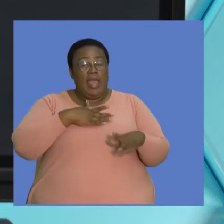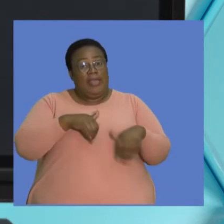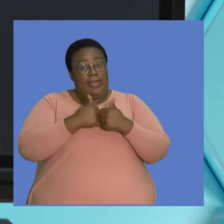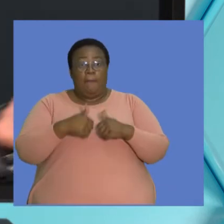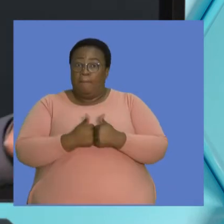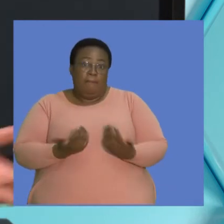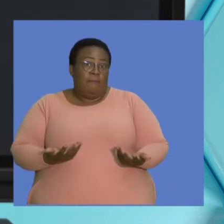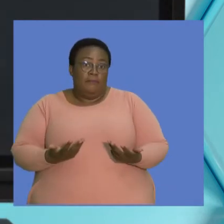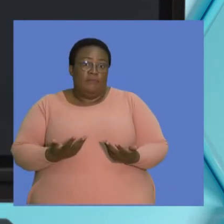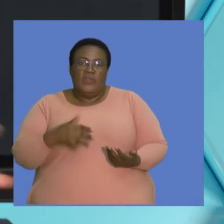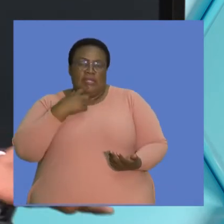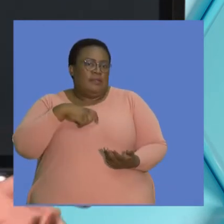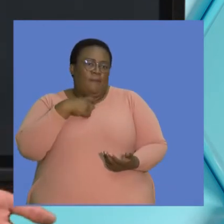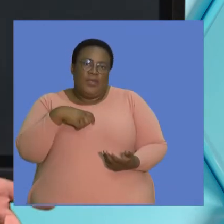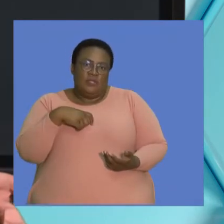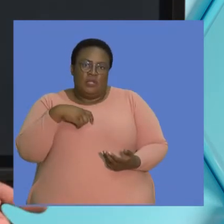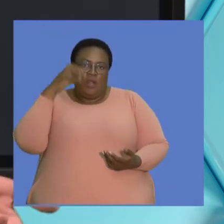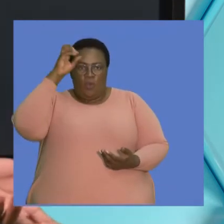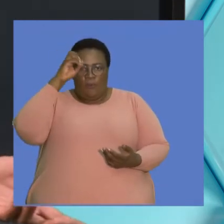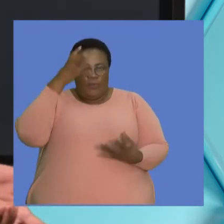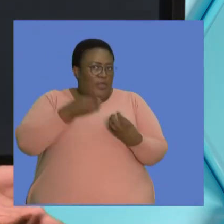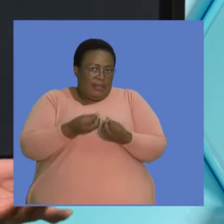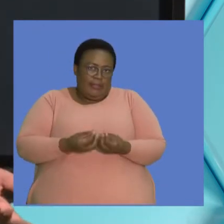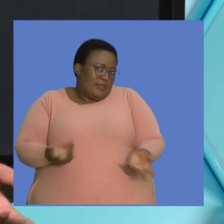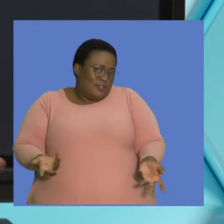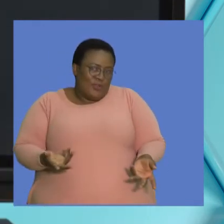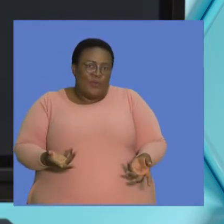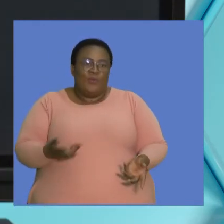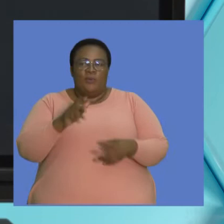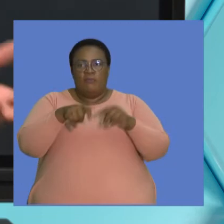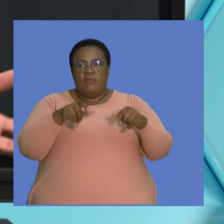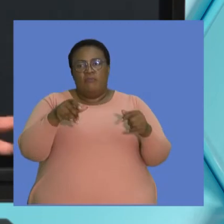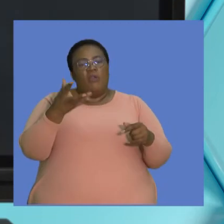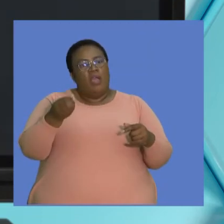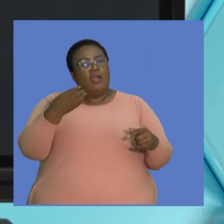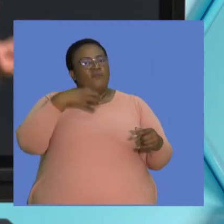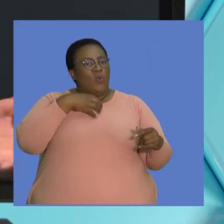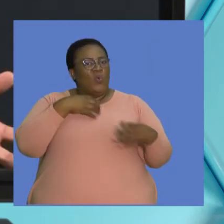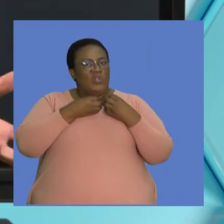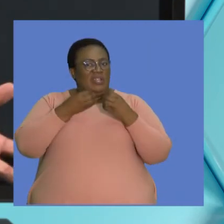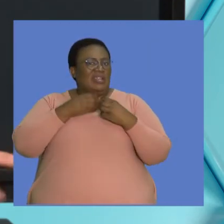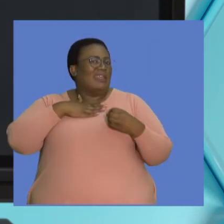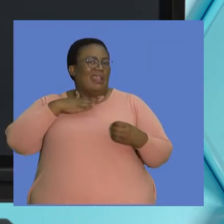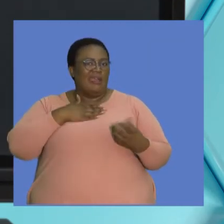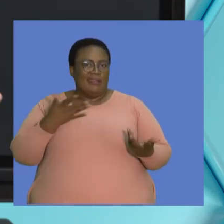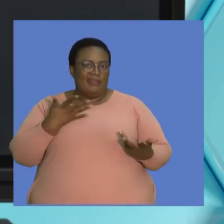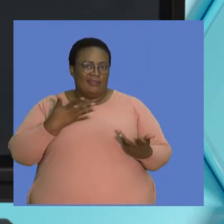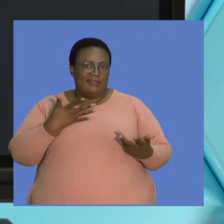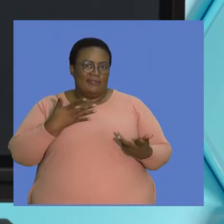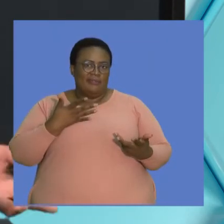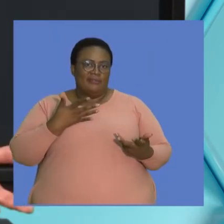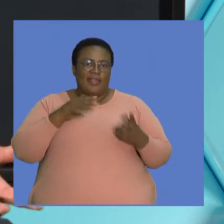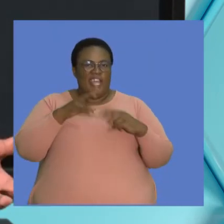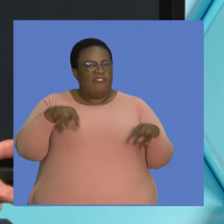games, and it's a personal opinion and all of that. So everyone has their opinion and things that